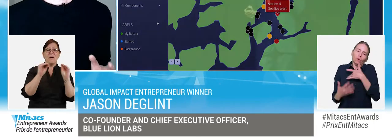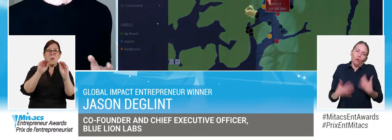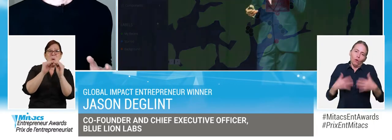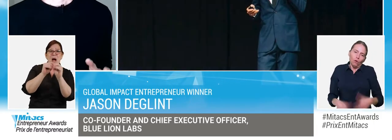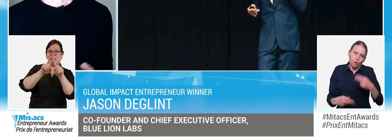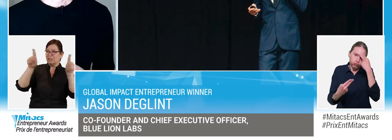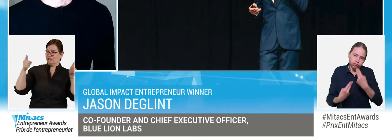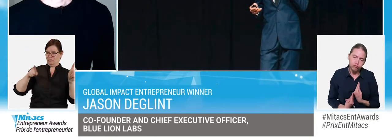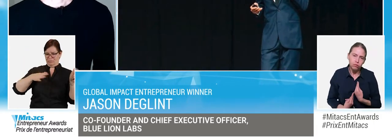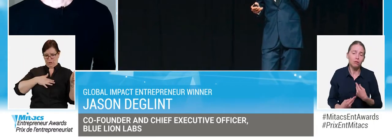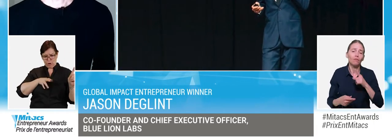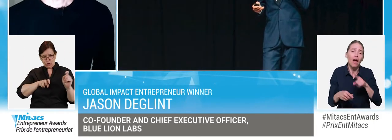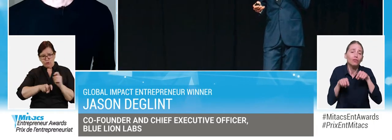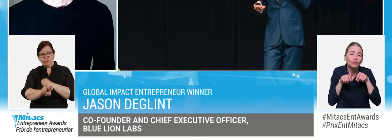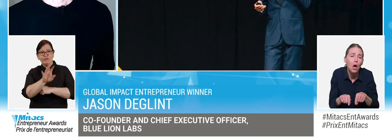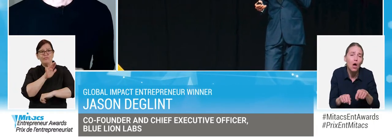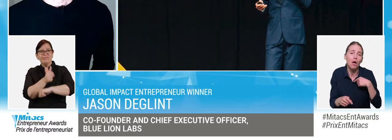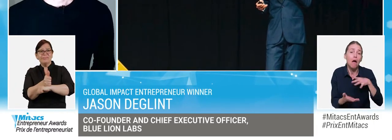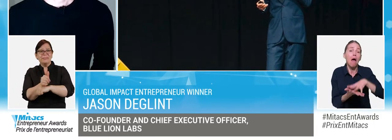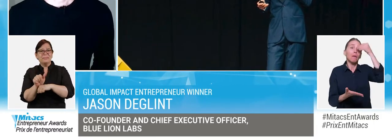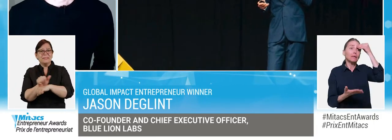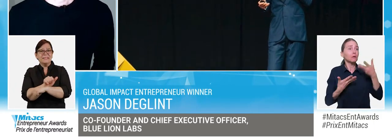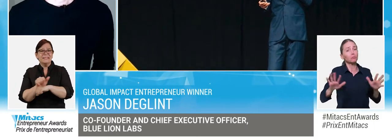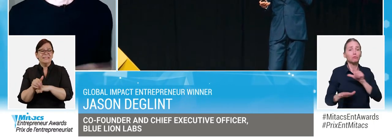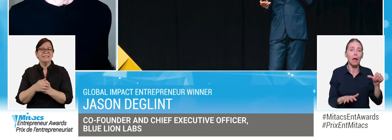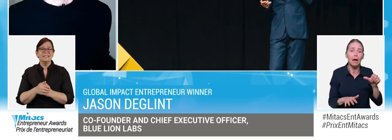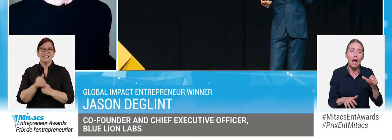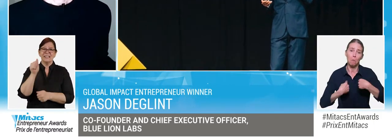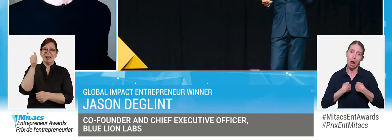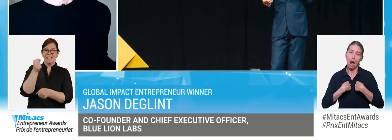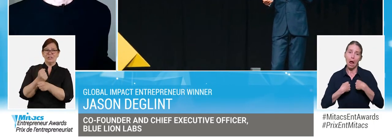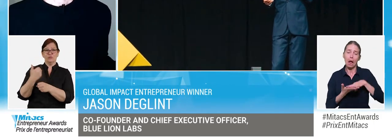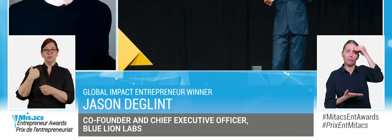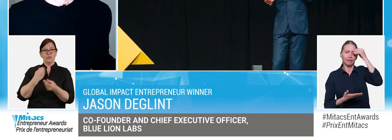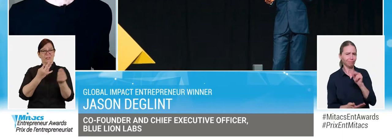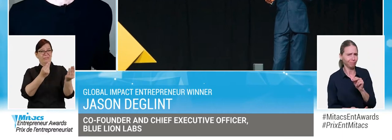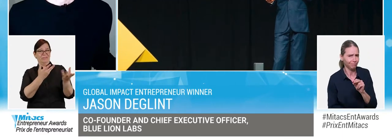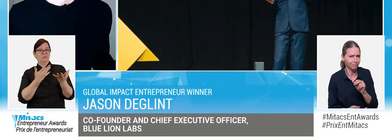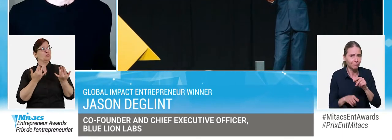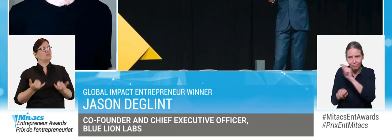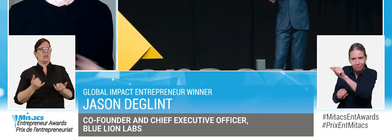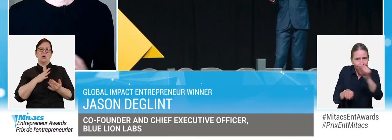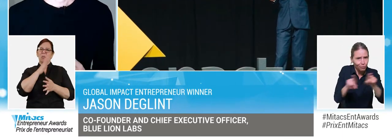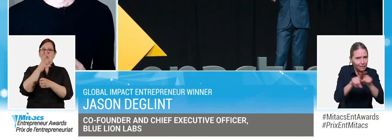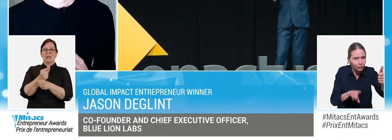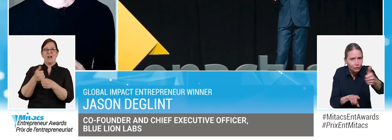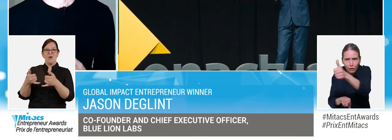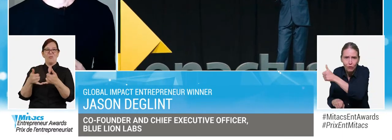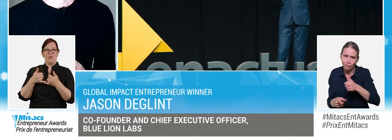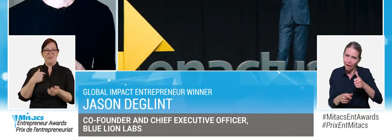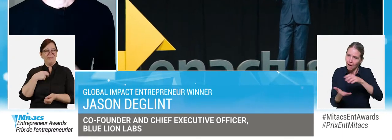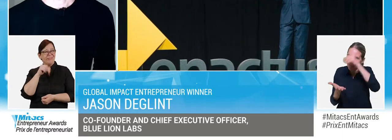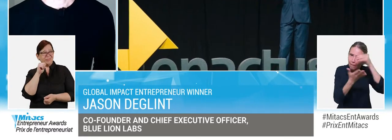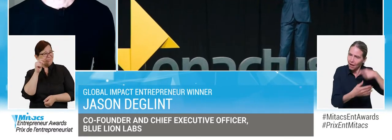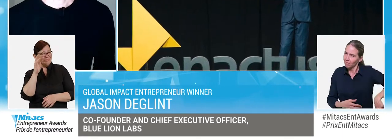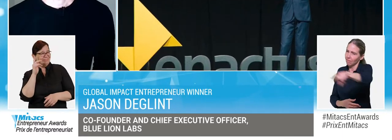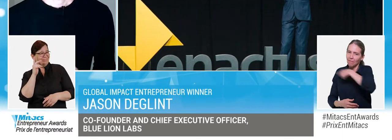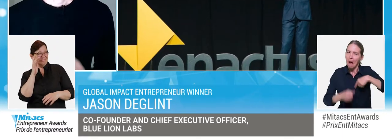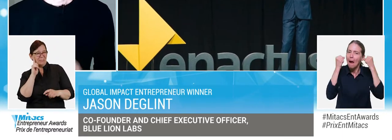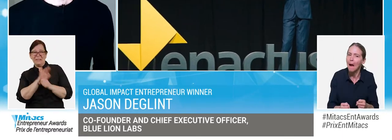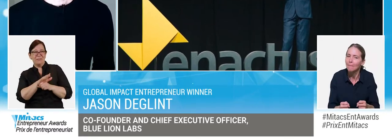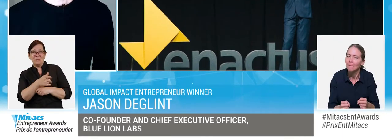10 years ago, if you told me that today I would be getting this award, I wouldn't have believed you. So I'm extremely humbled and